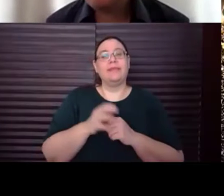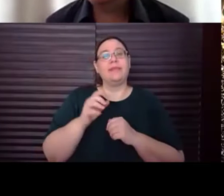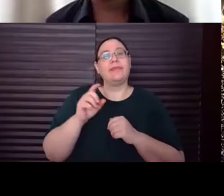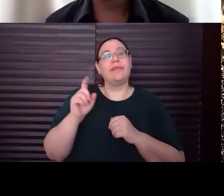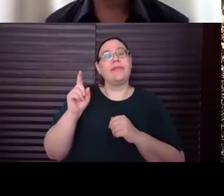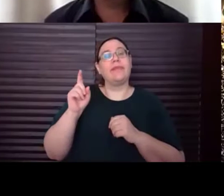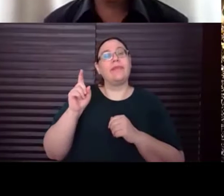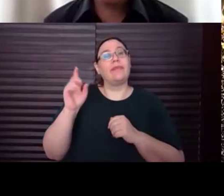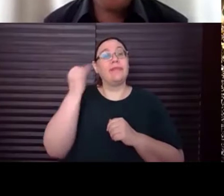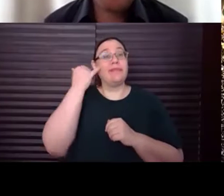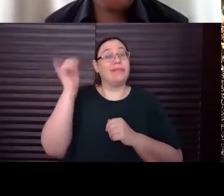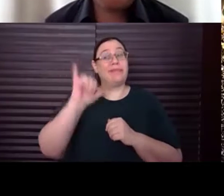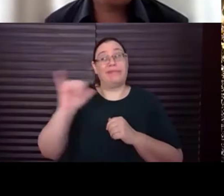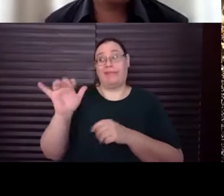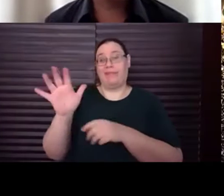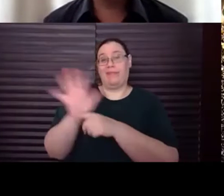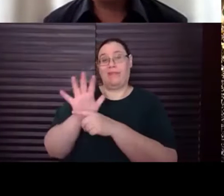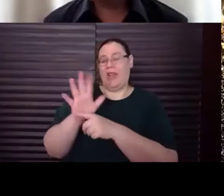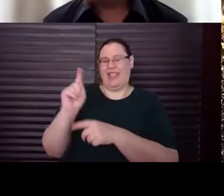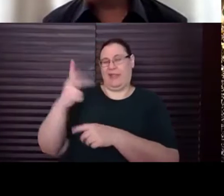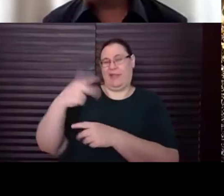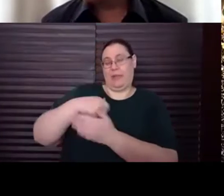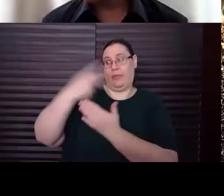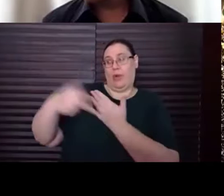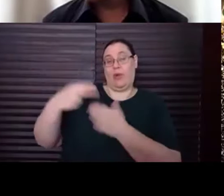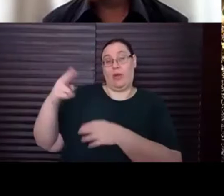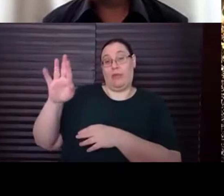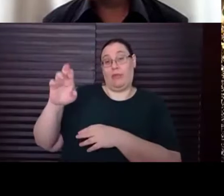of getting bad,